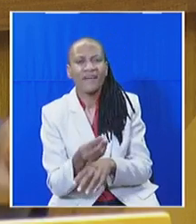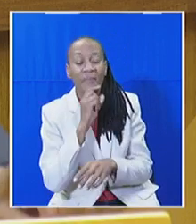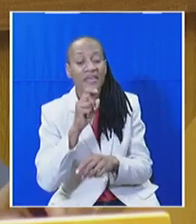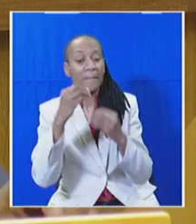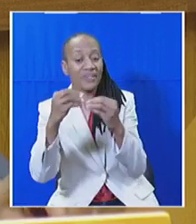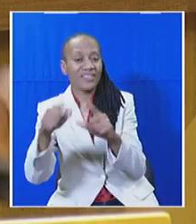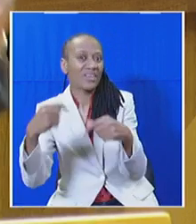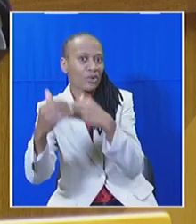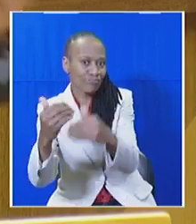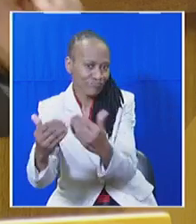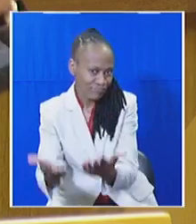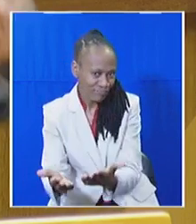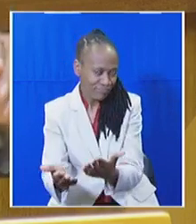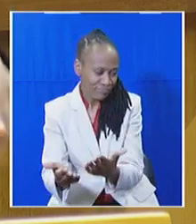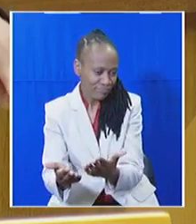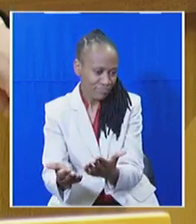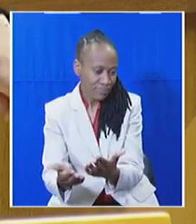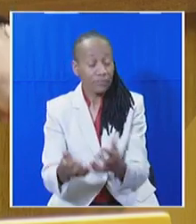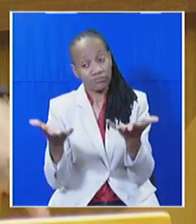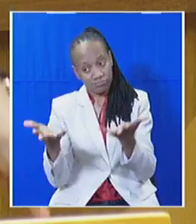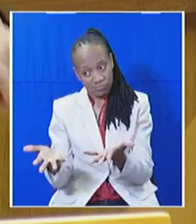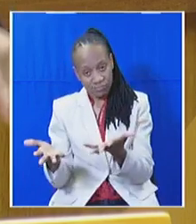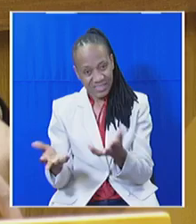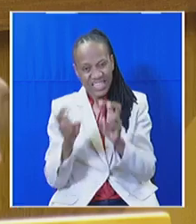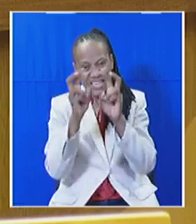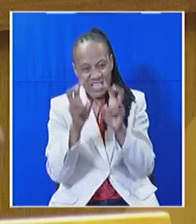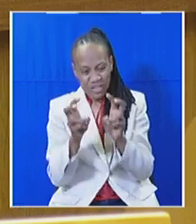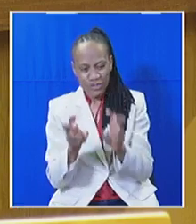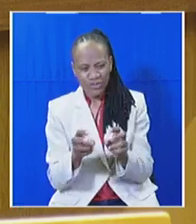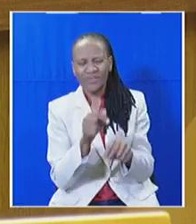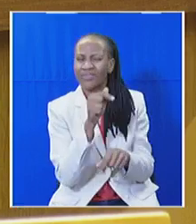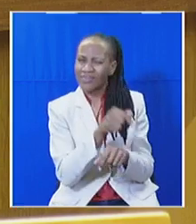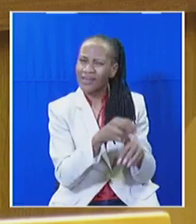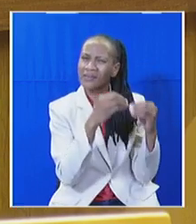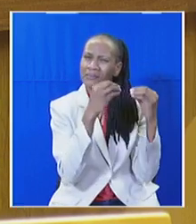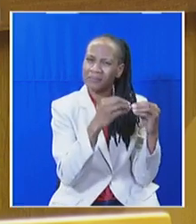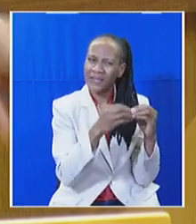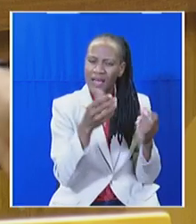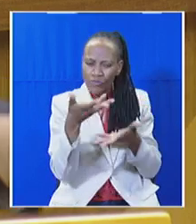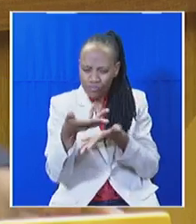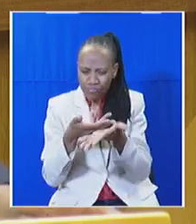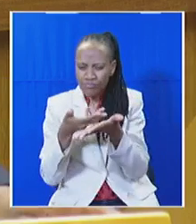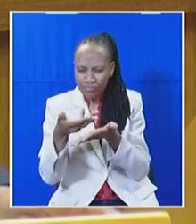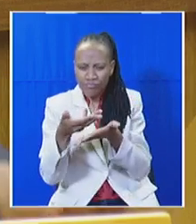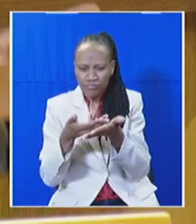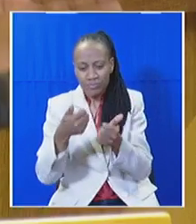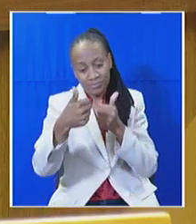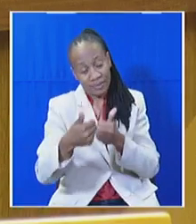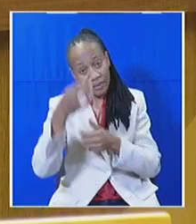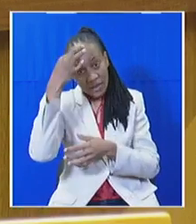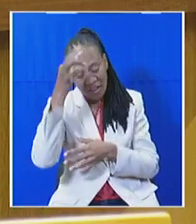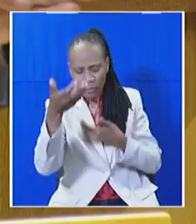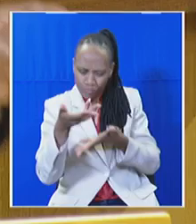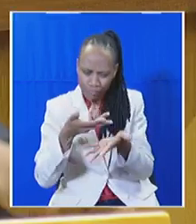And therefore, those are matters that company is discussing with the government, the specifics about